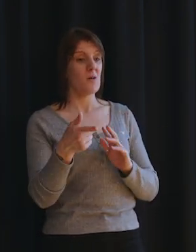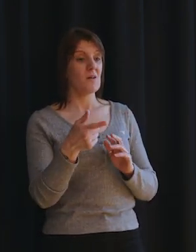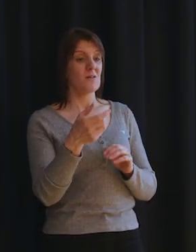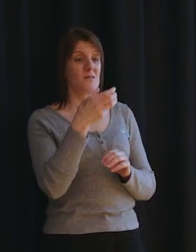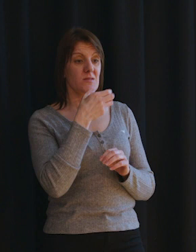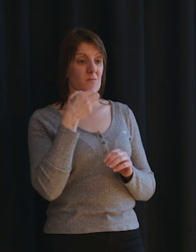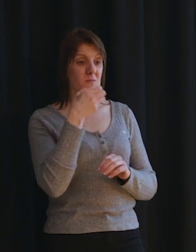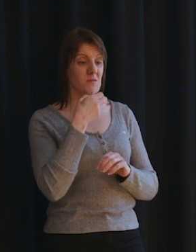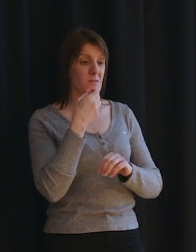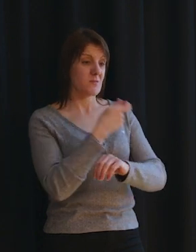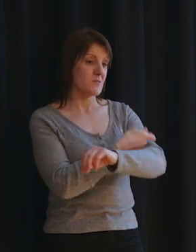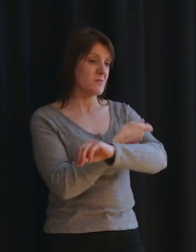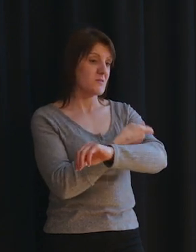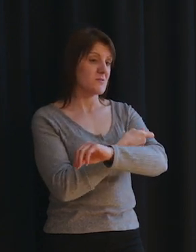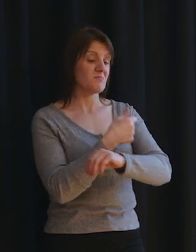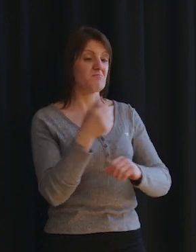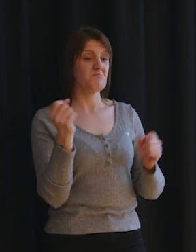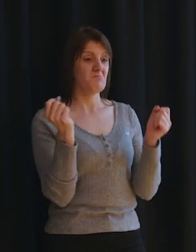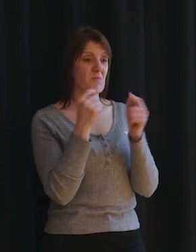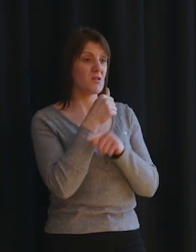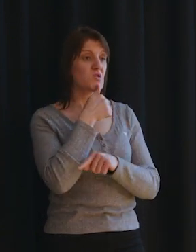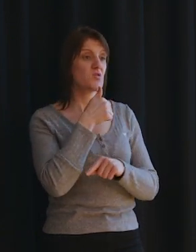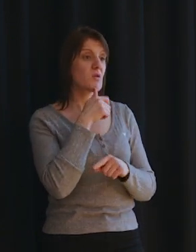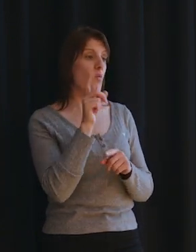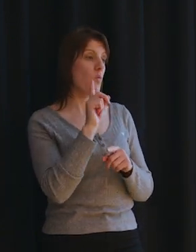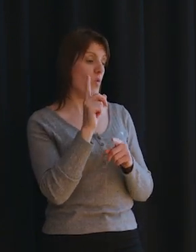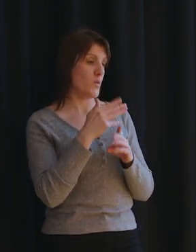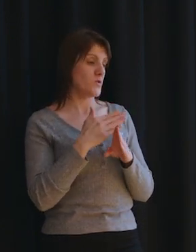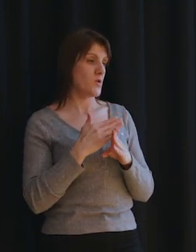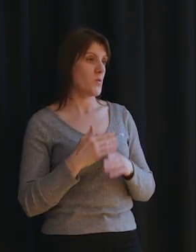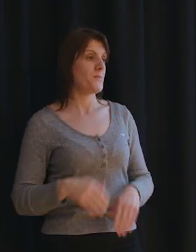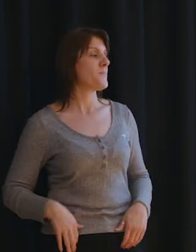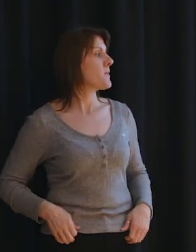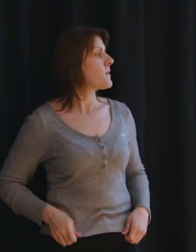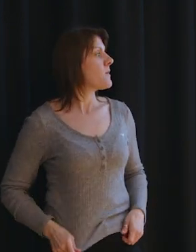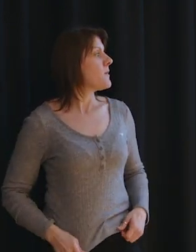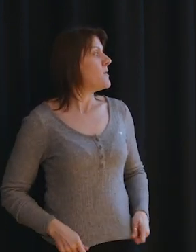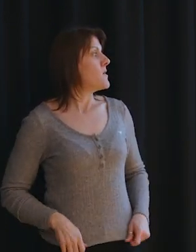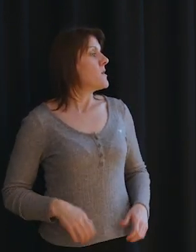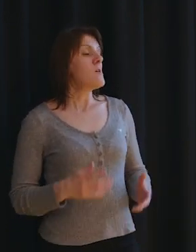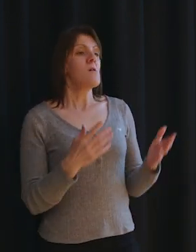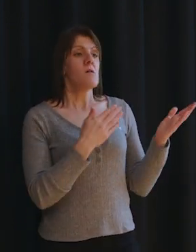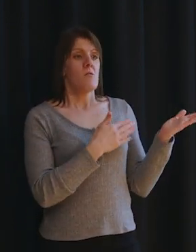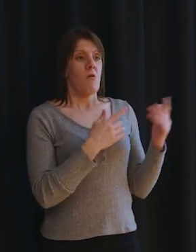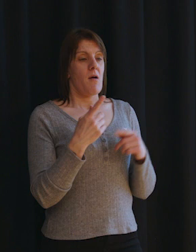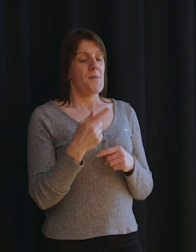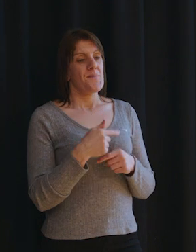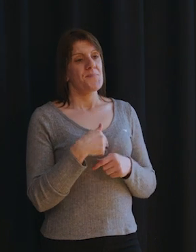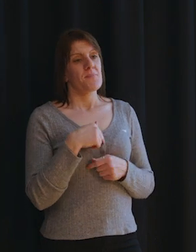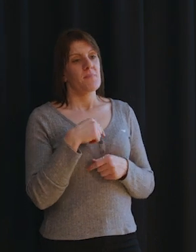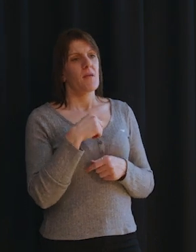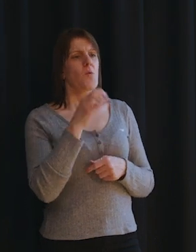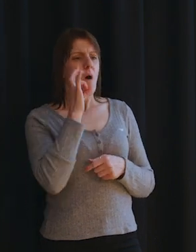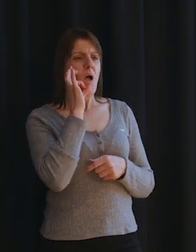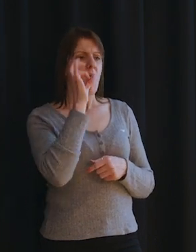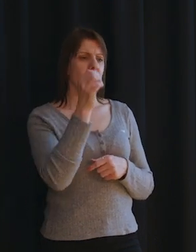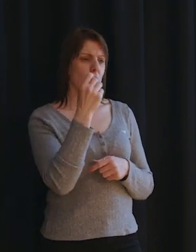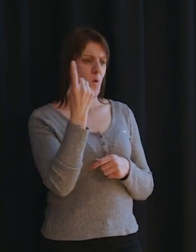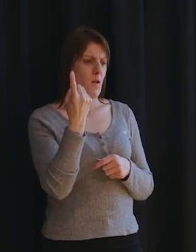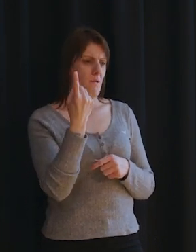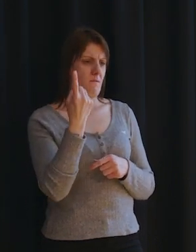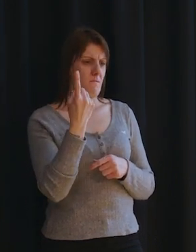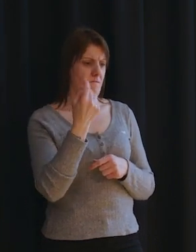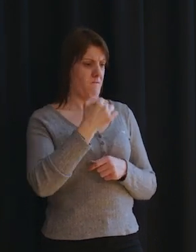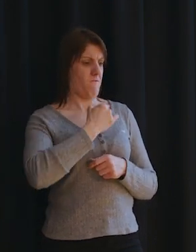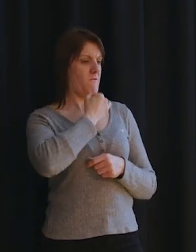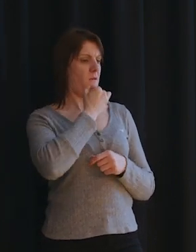that we do. I'm just going to, so I asked one of our workers just to kind of do a bit of a case